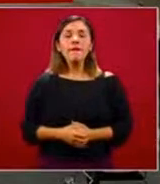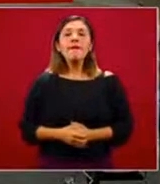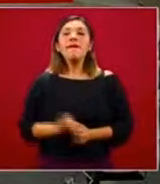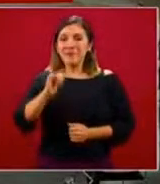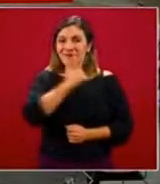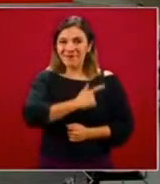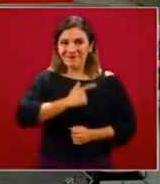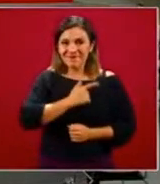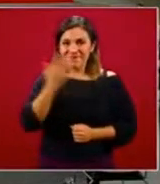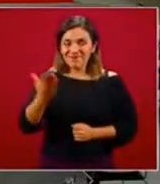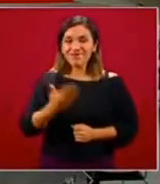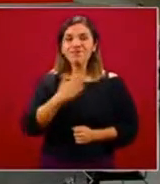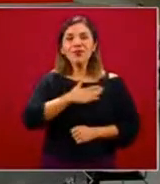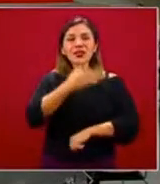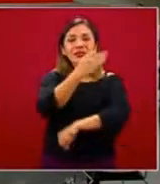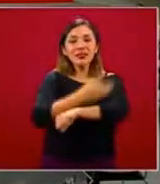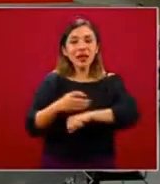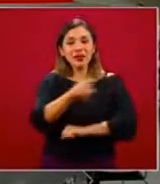and how should we